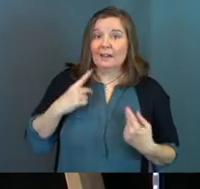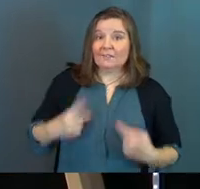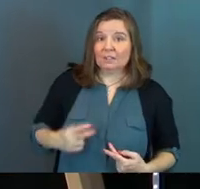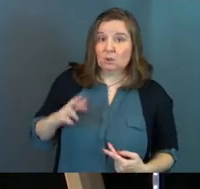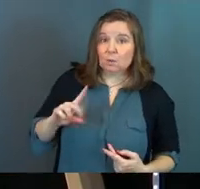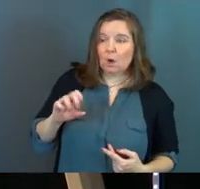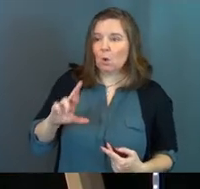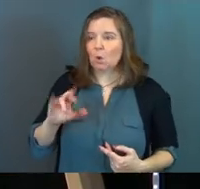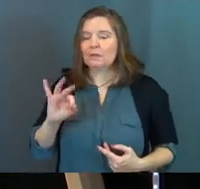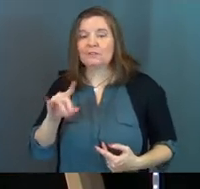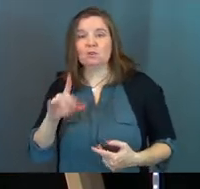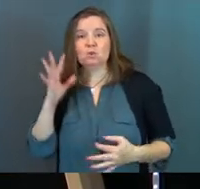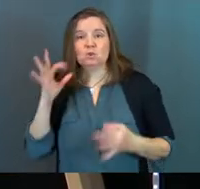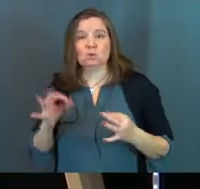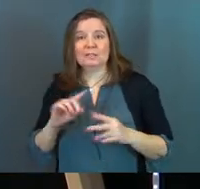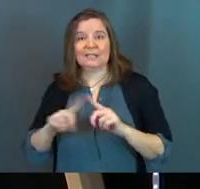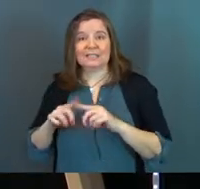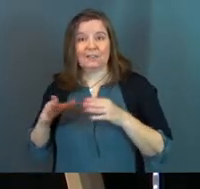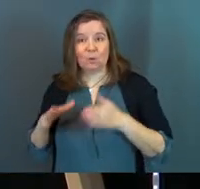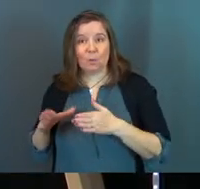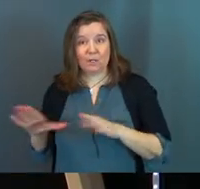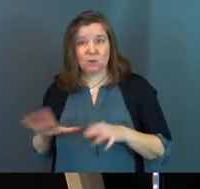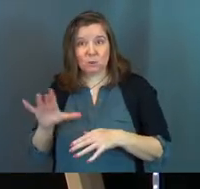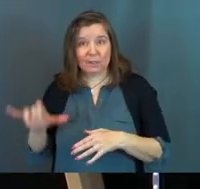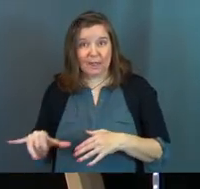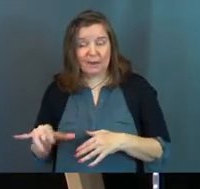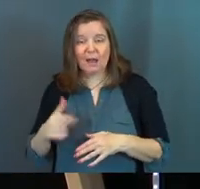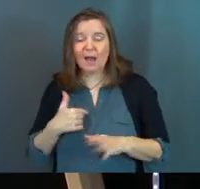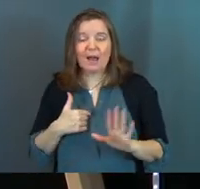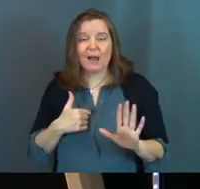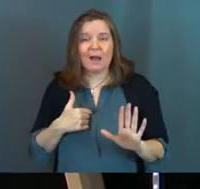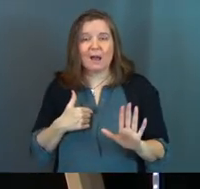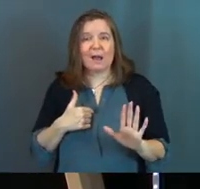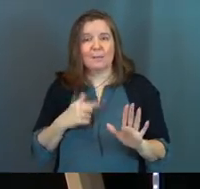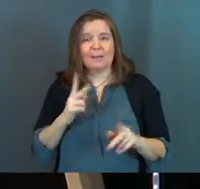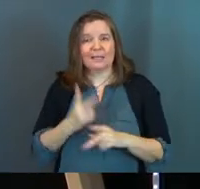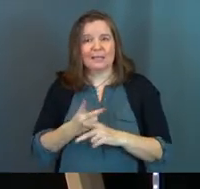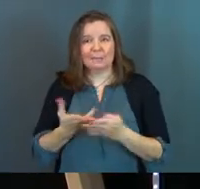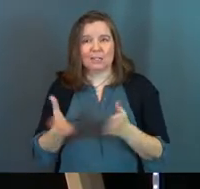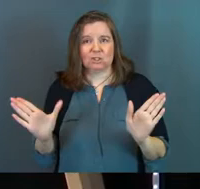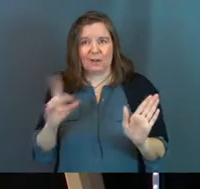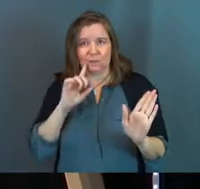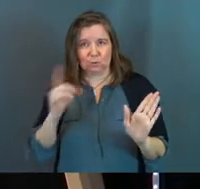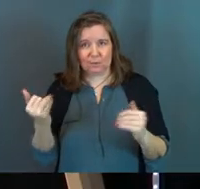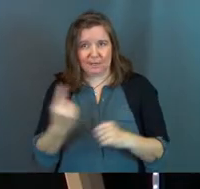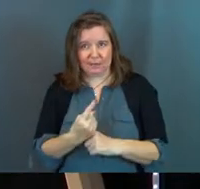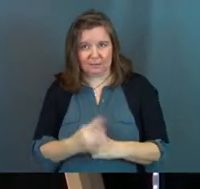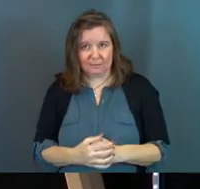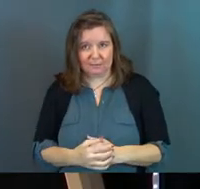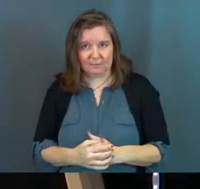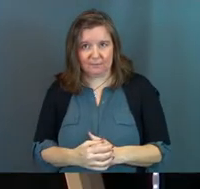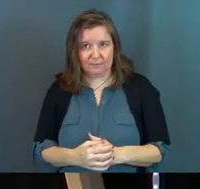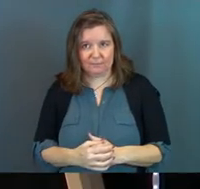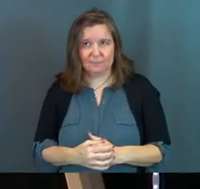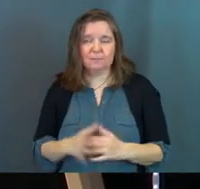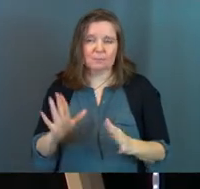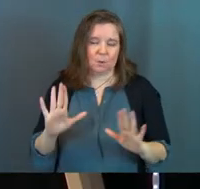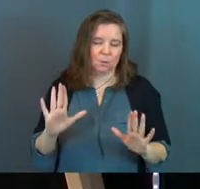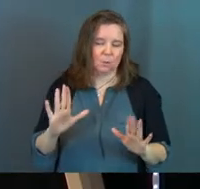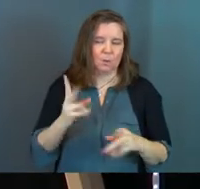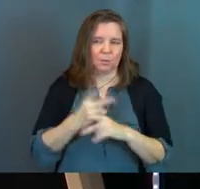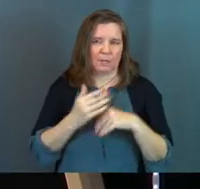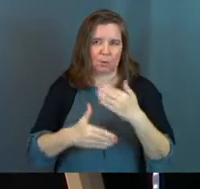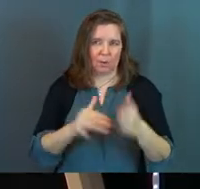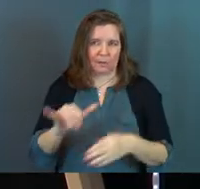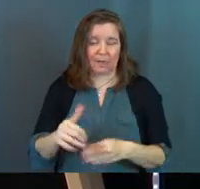physical rod or whether you choose a different way to do that, I'm going to keep that generic for you today. So we'll